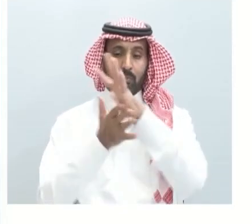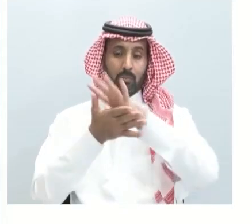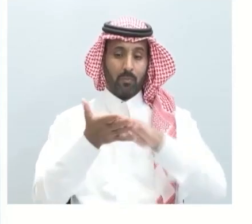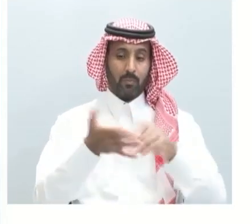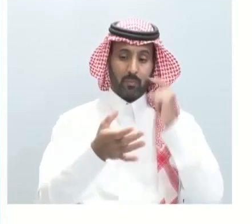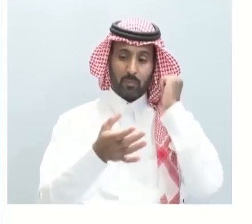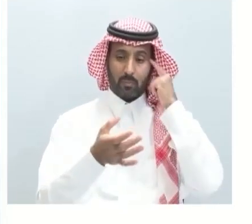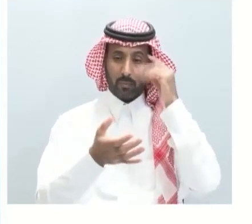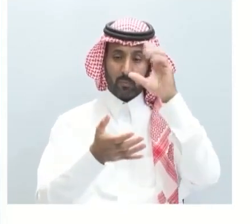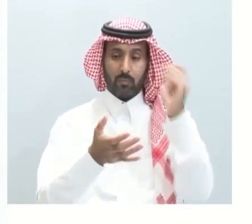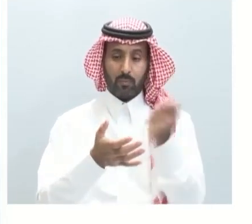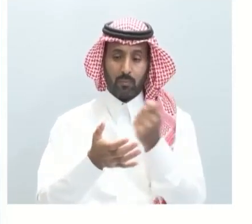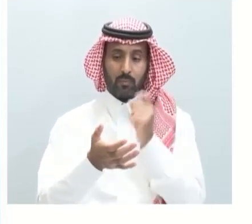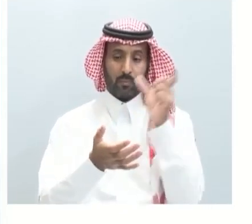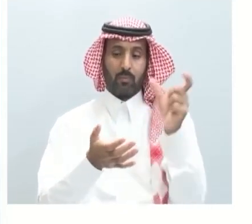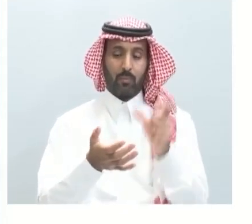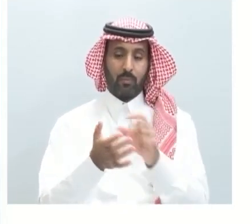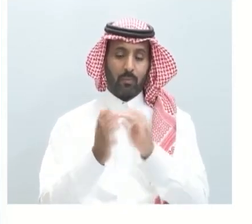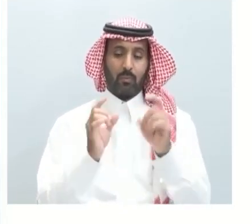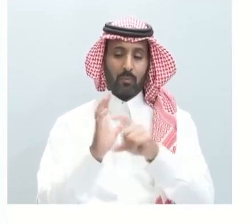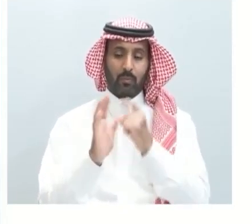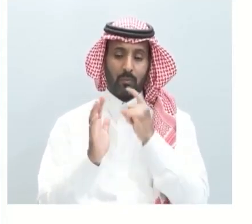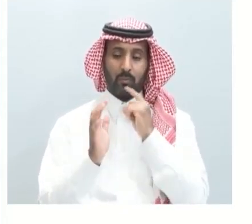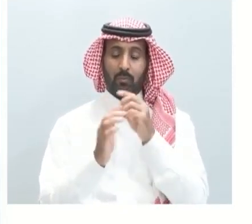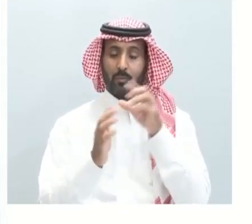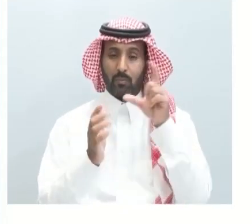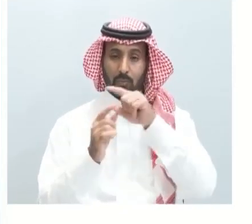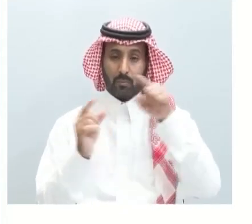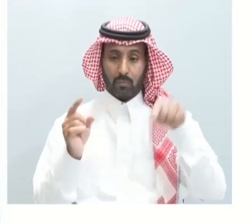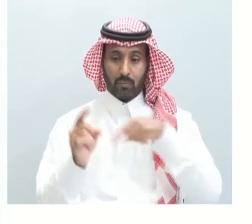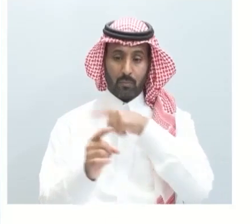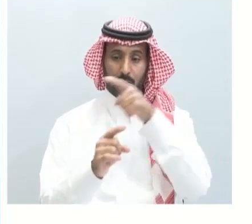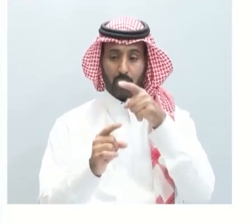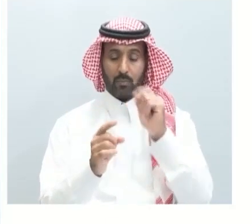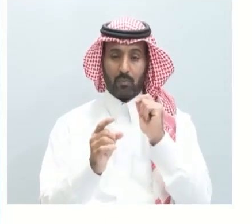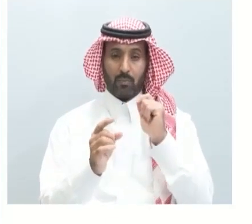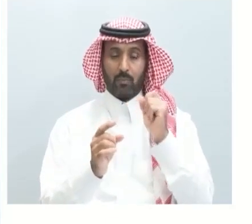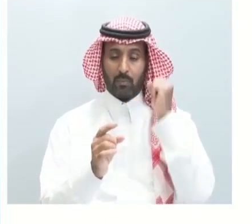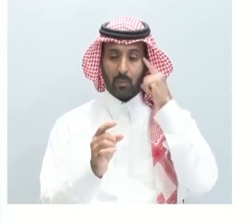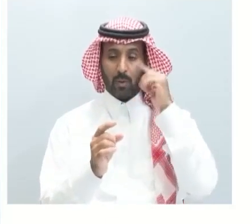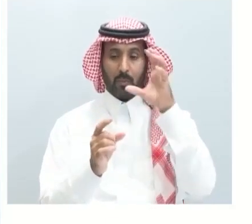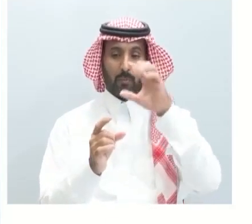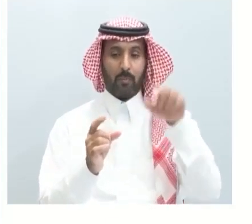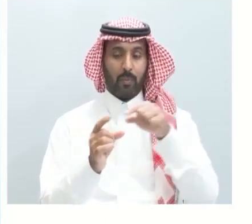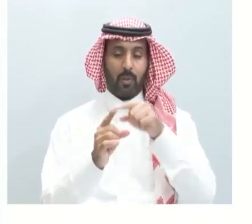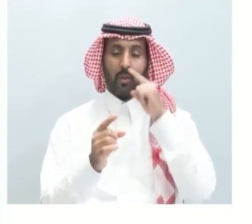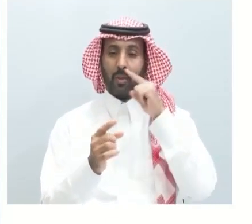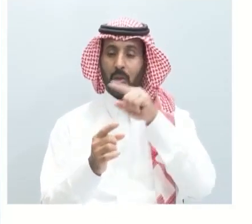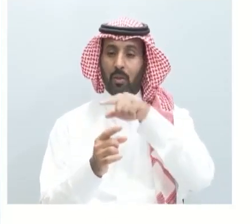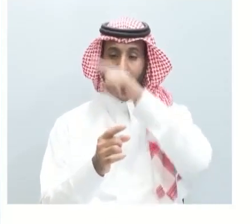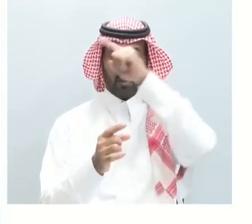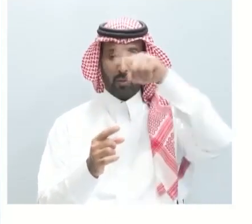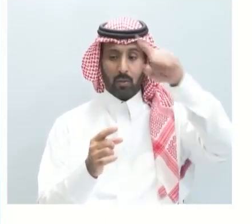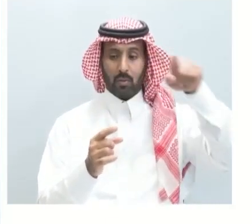organize your ideas write your topic sentence in the center circle then write ideas which support this topic